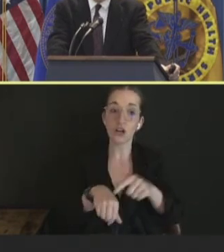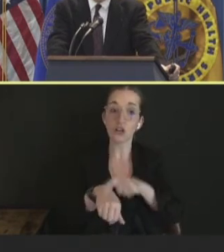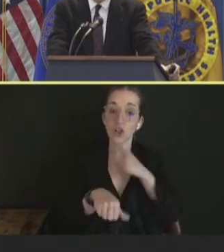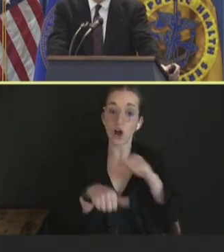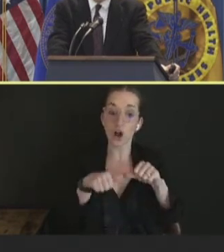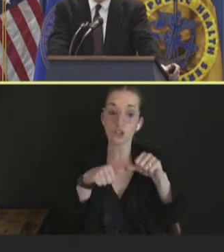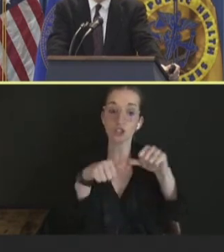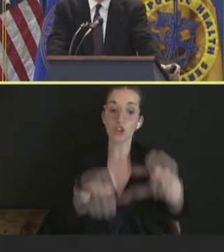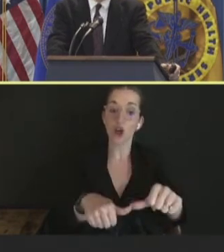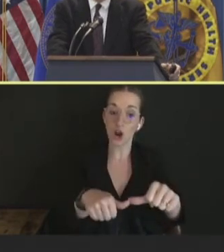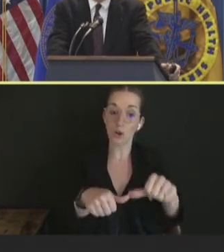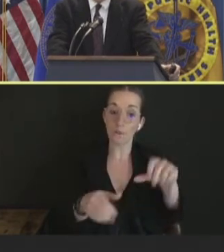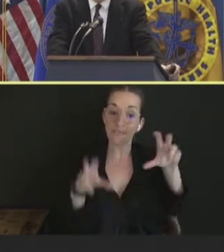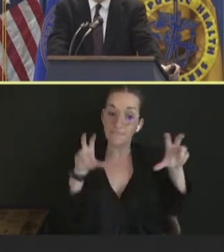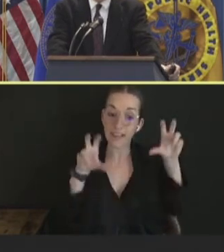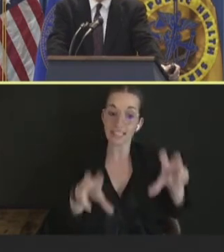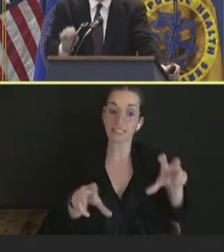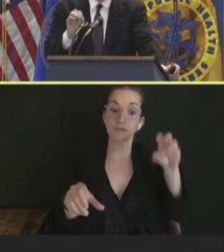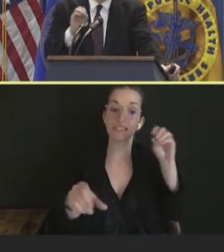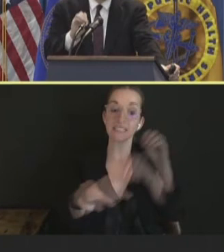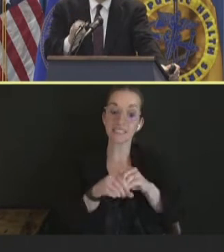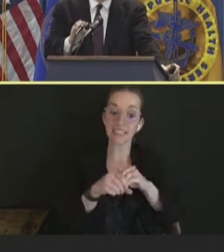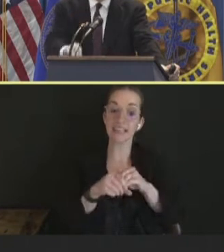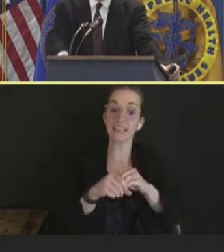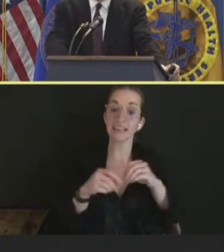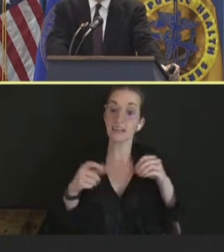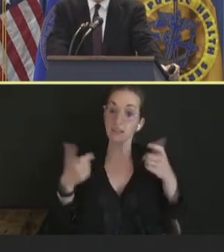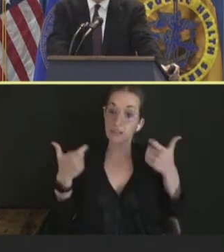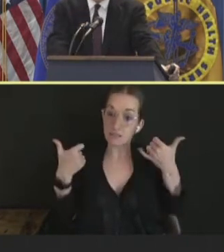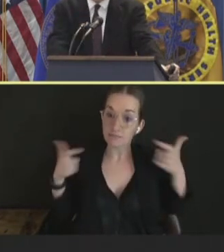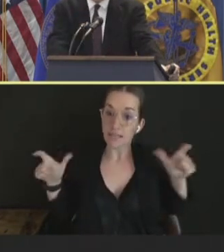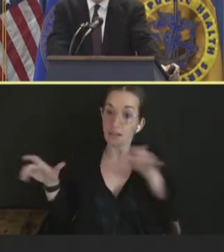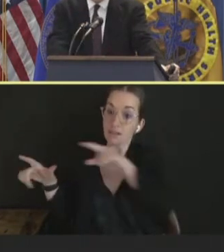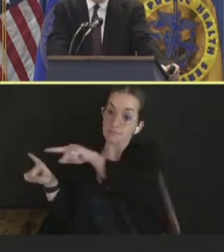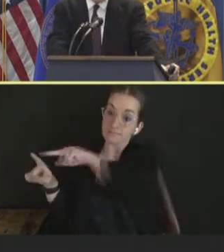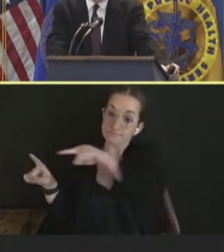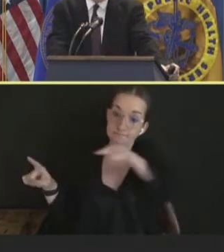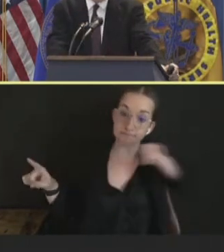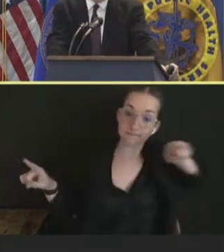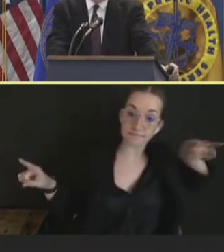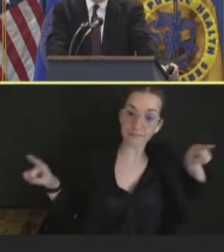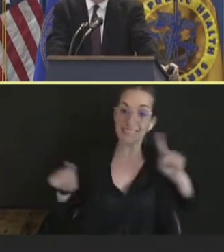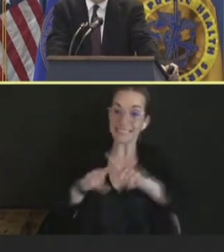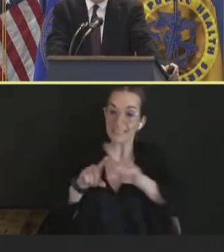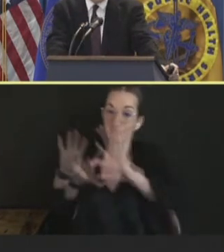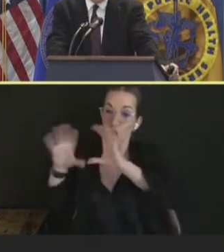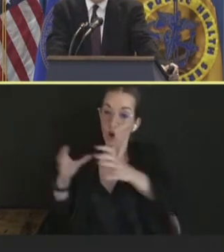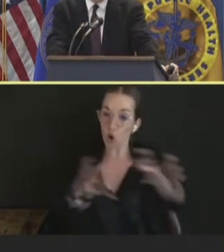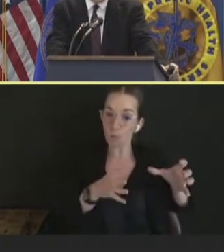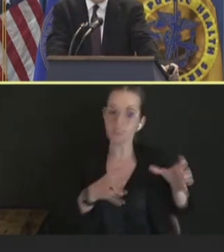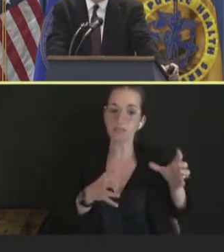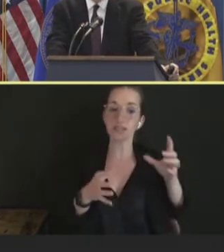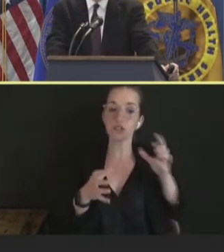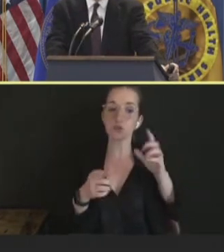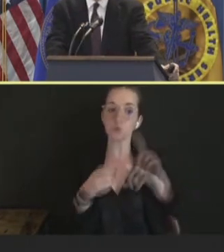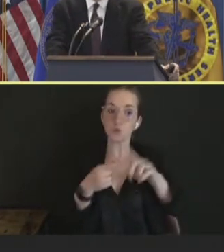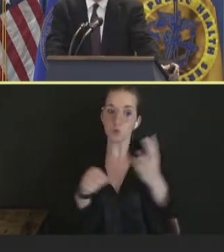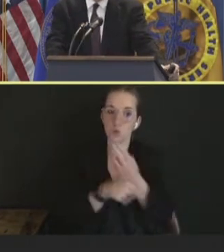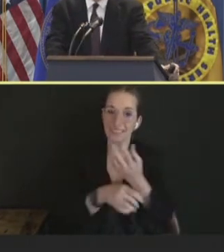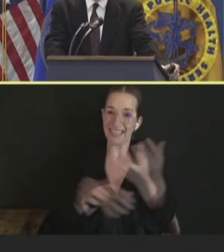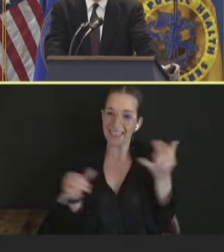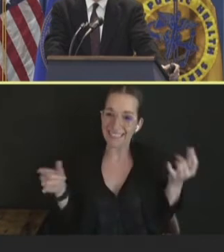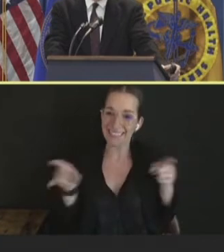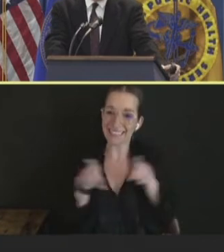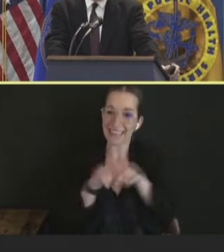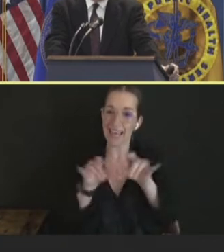cross-sectional surveys of adolescents and adults that use standardized measures would enable researchers to identify over time